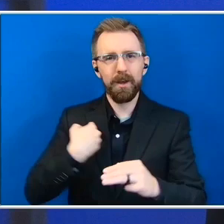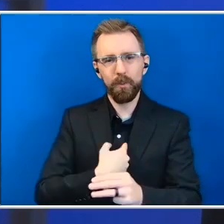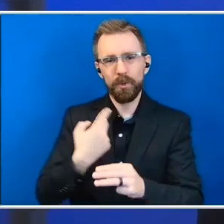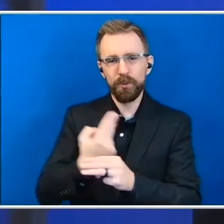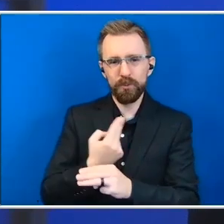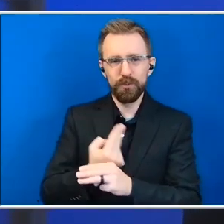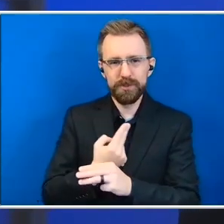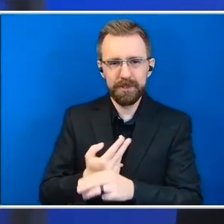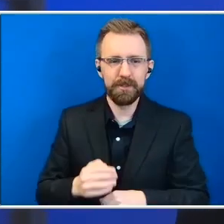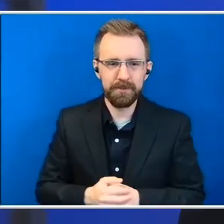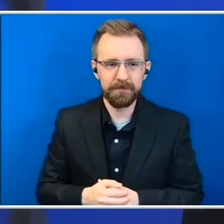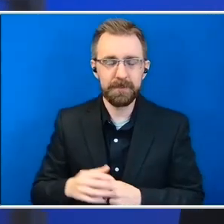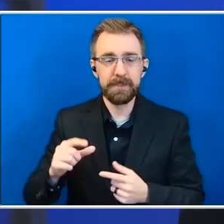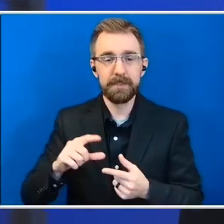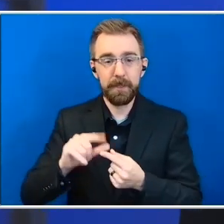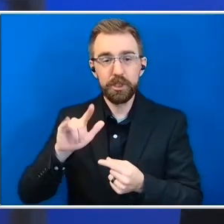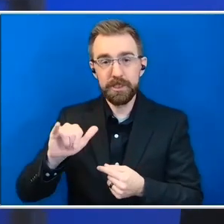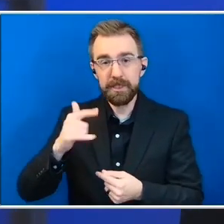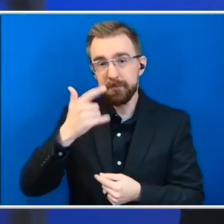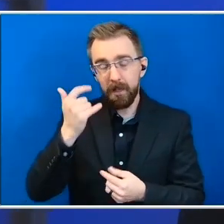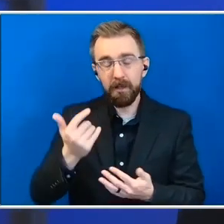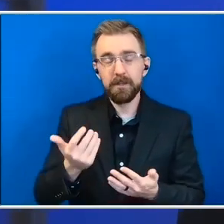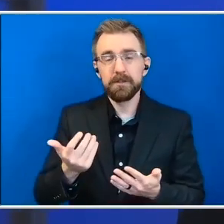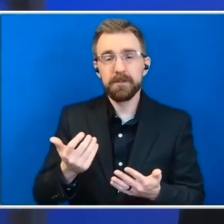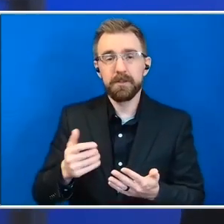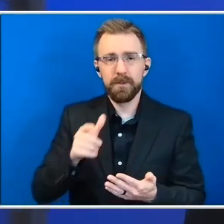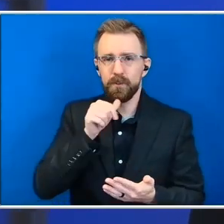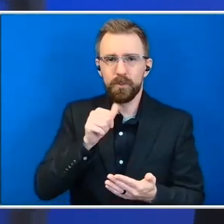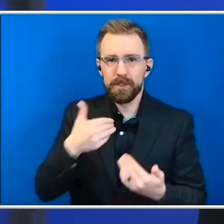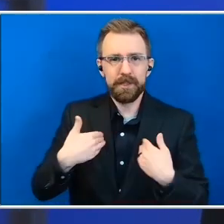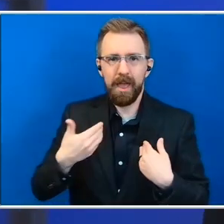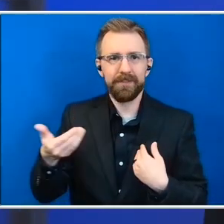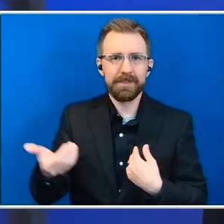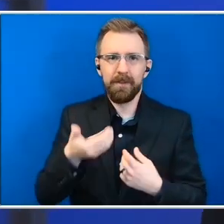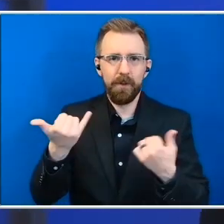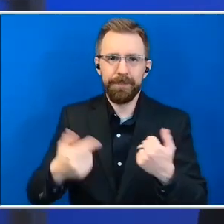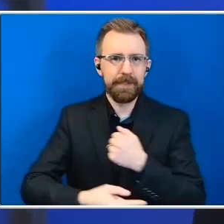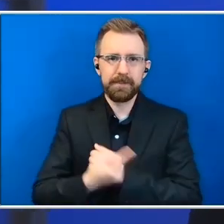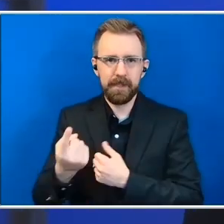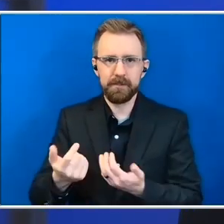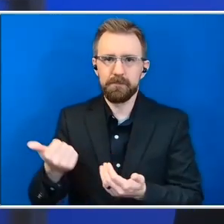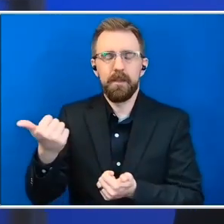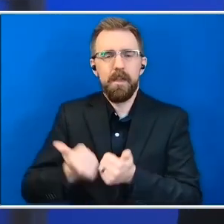especially because who doesn't have a cell phone nowadays, right? Right. Almost